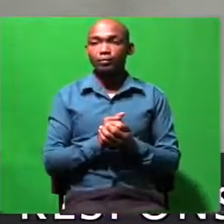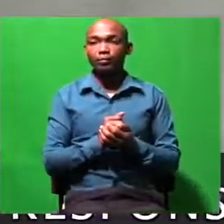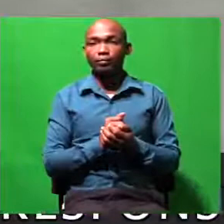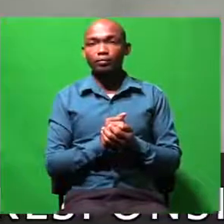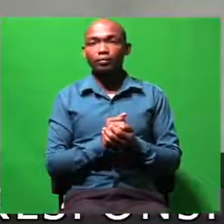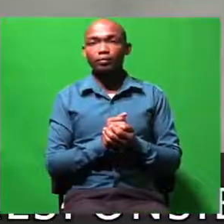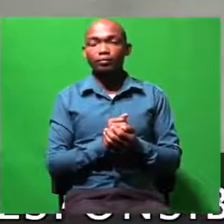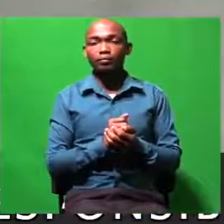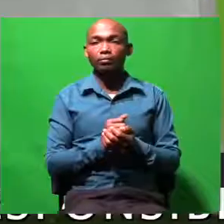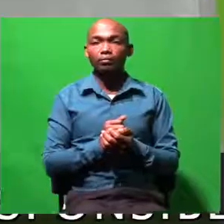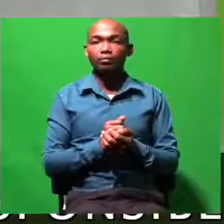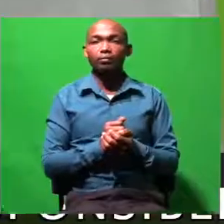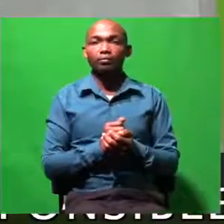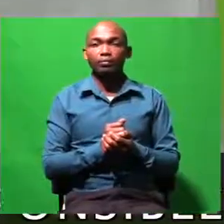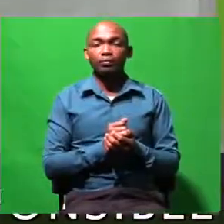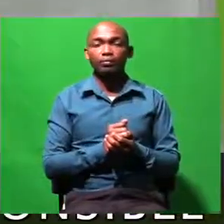And